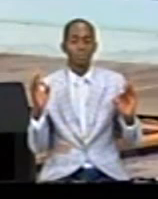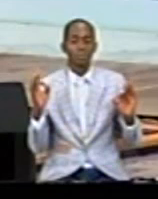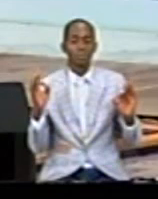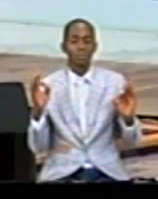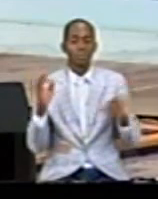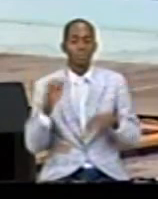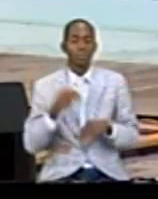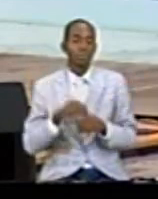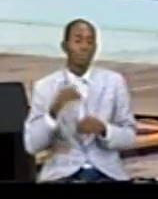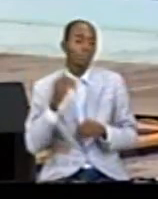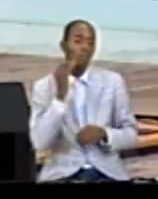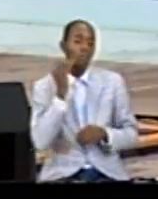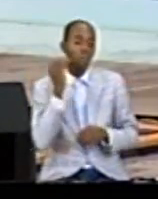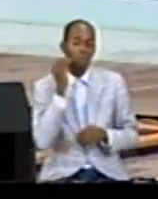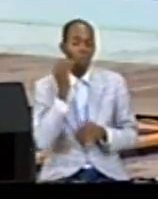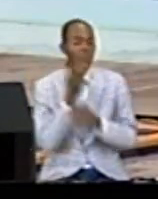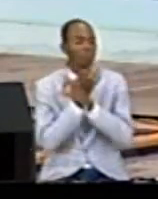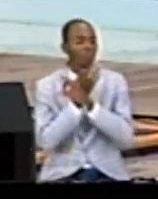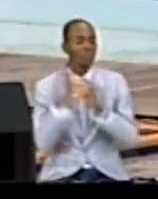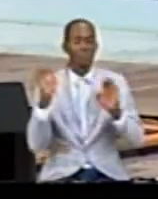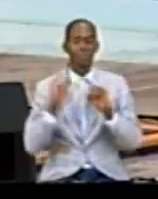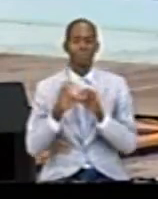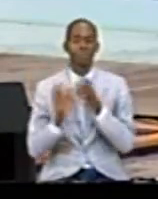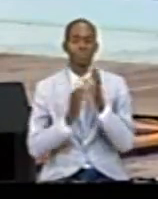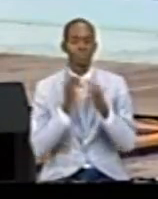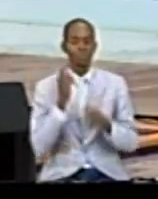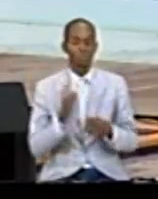In the home, free.